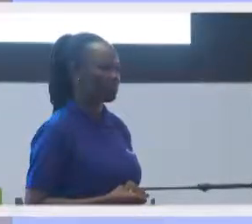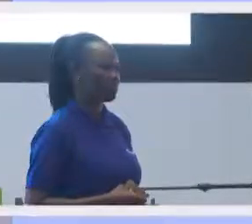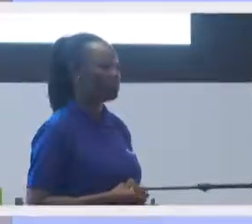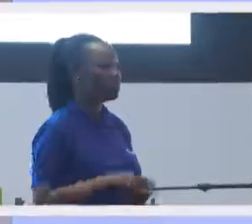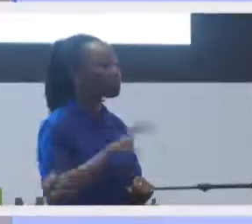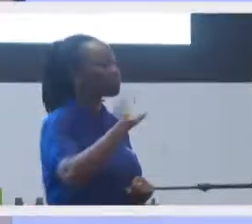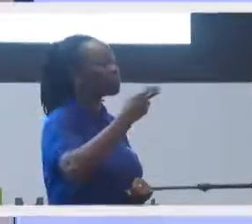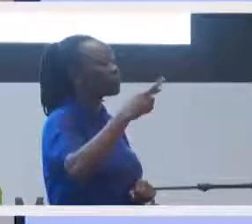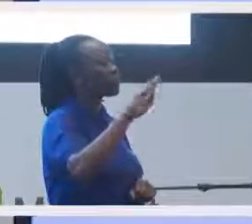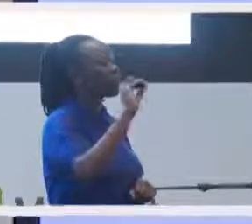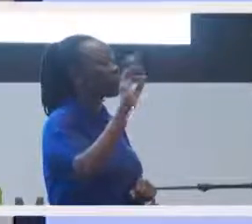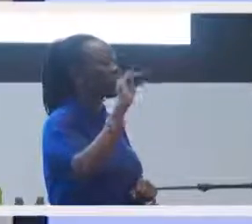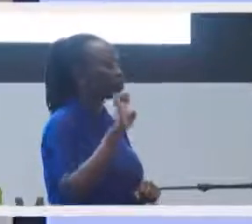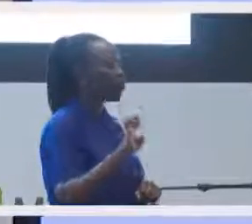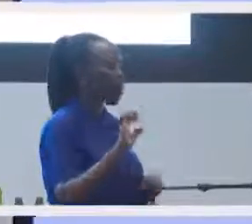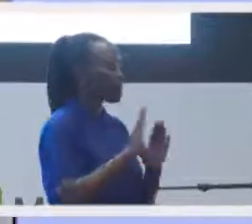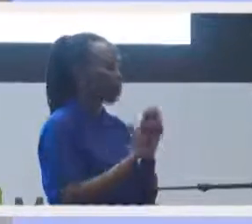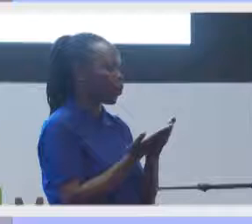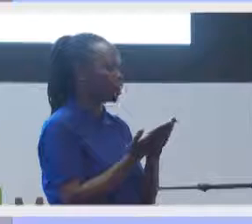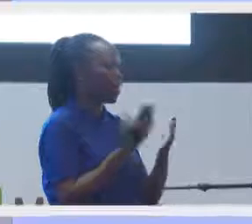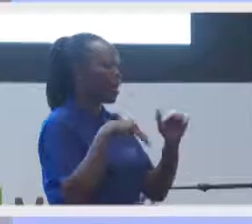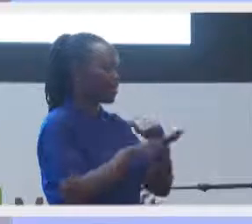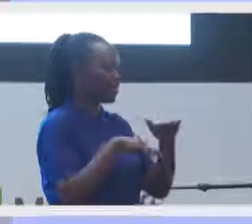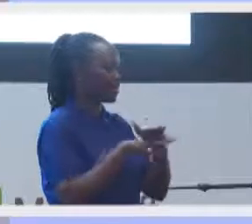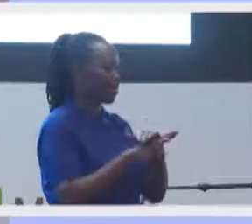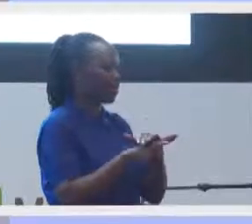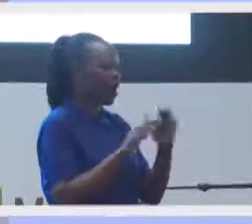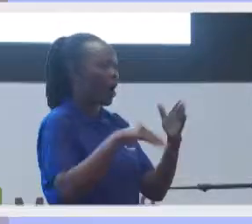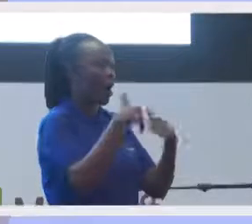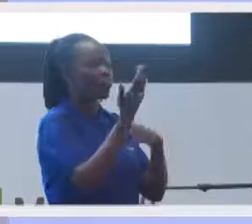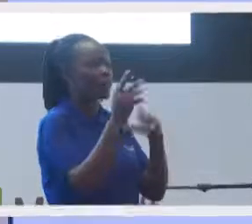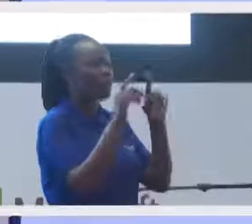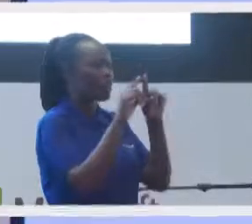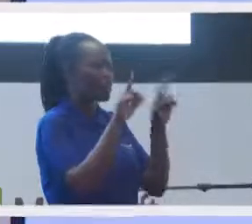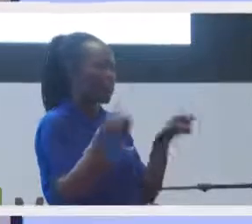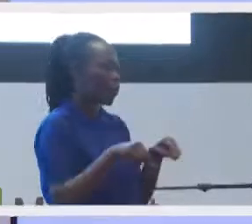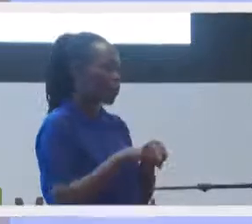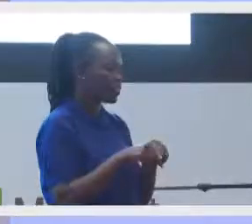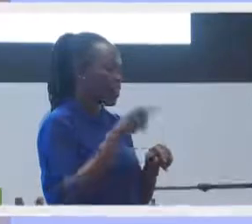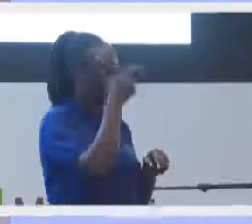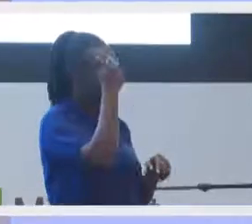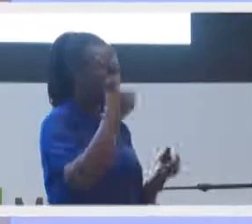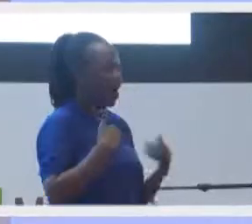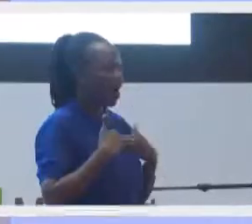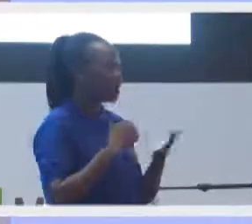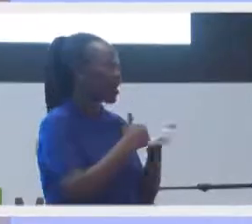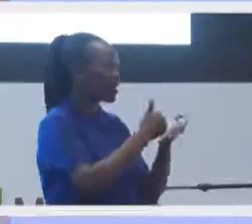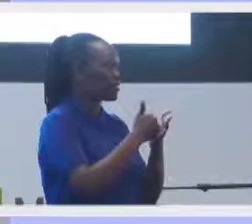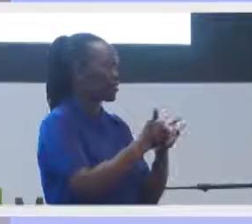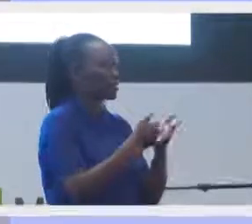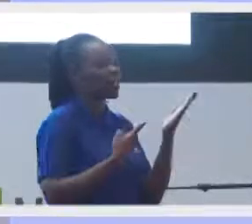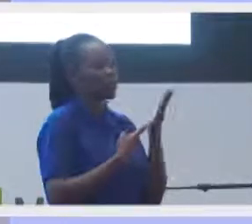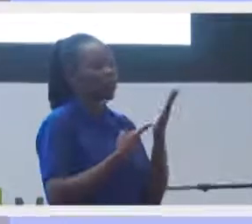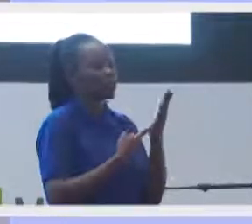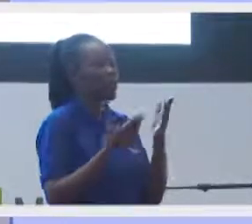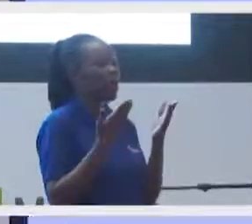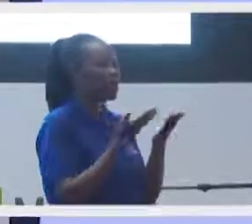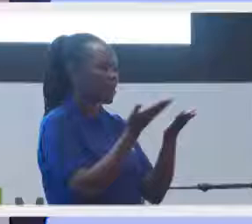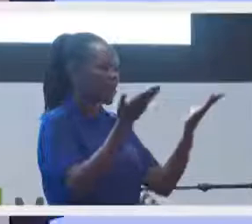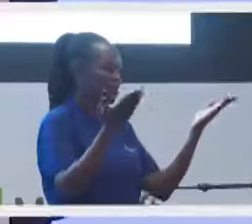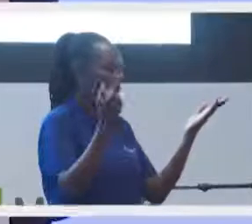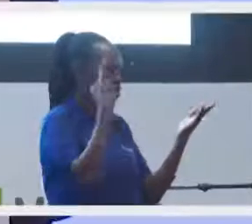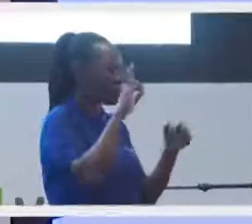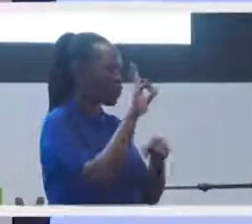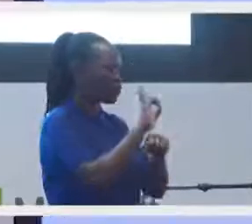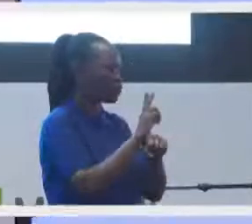Chromebooks are accessible out of the box, meaning assistive technologies are available for your use without needing